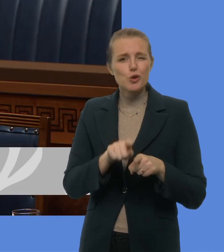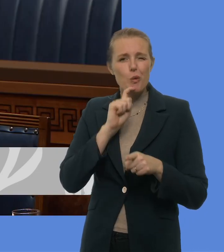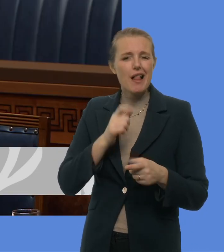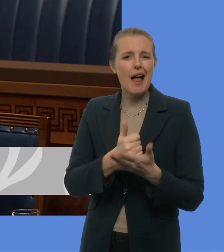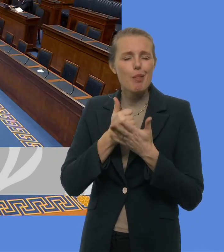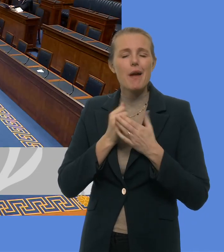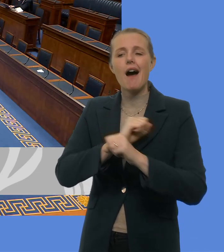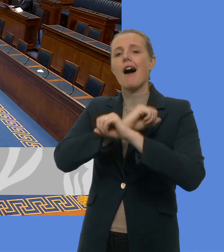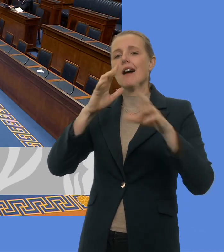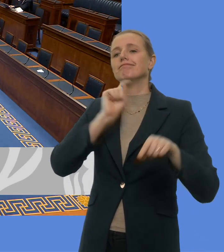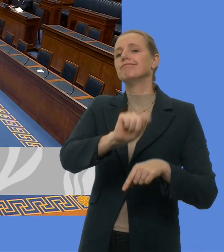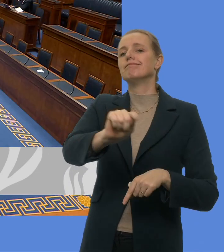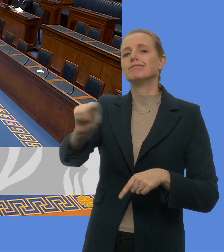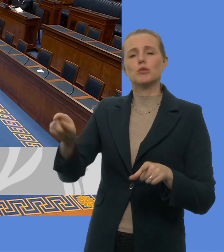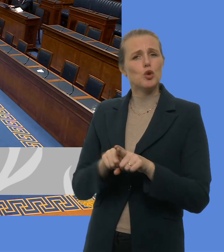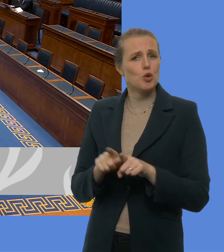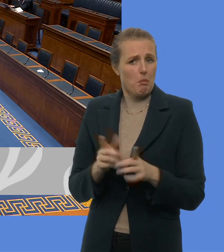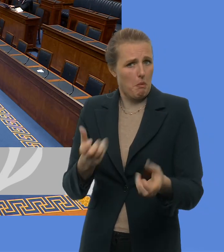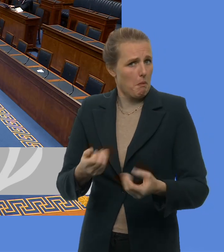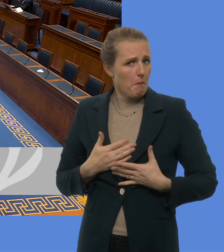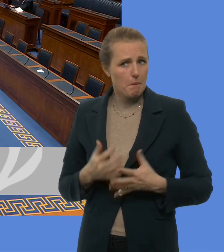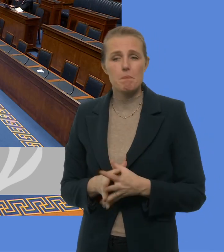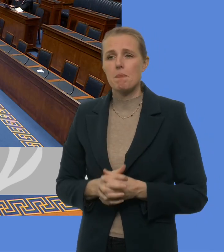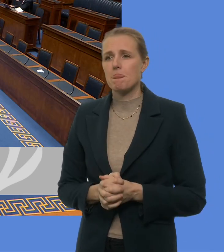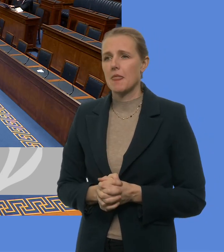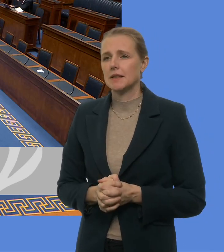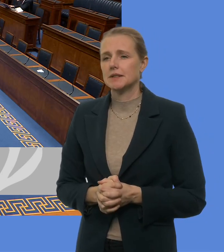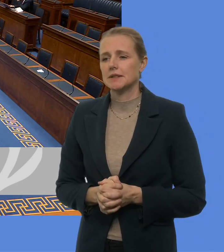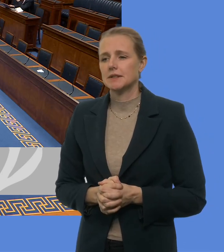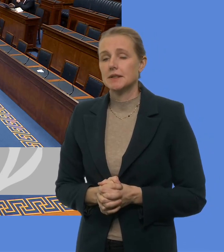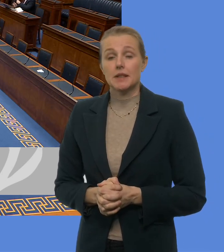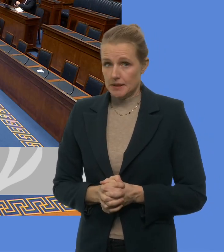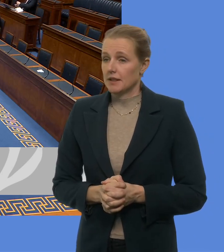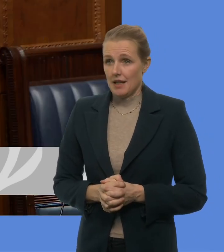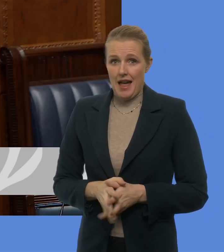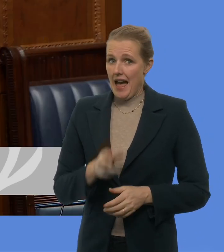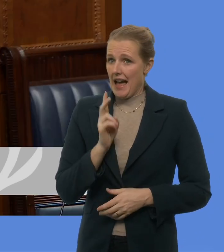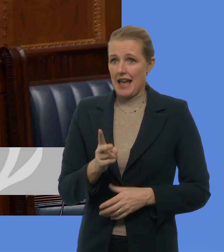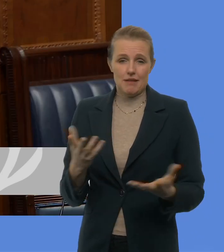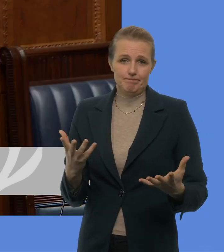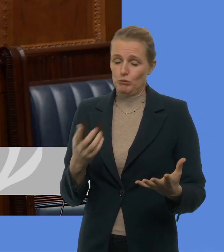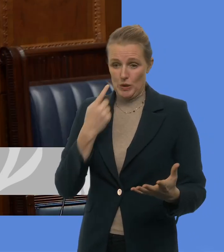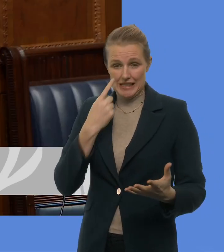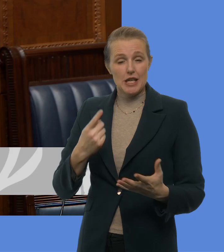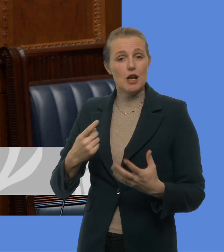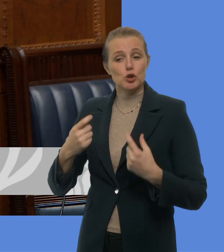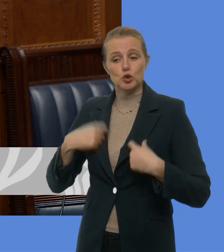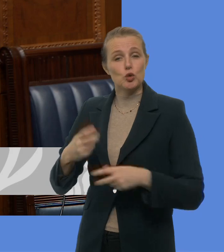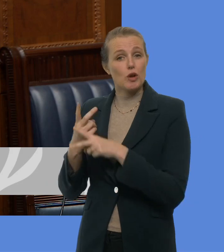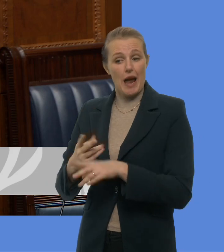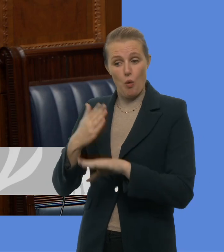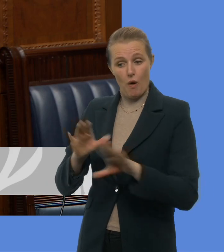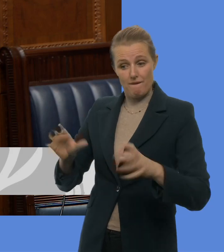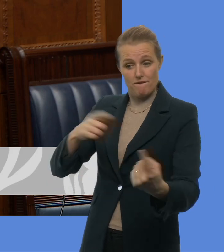Thank you, Mr. Speaker. Mr. Speaker, once again shone a spotlight on the importance of our social care workforce. I therefore very much welcome the